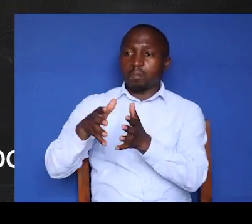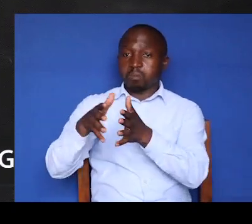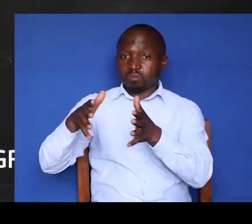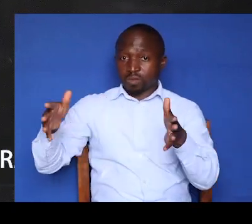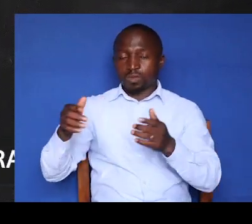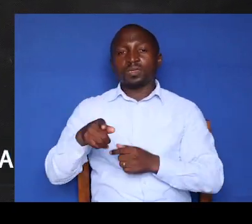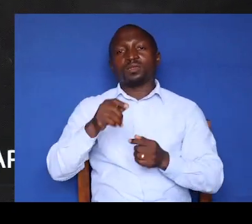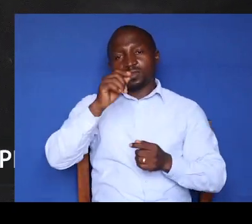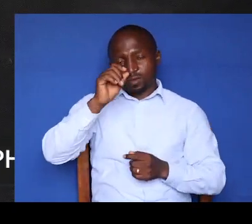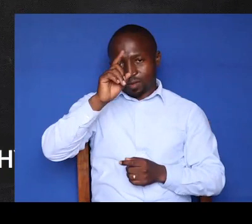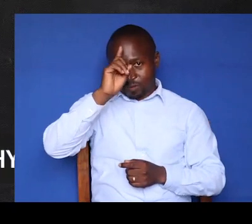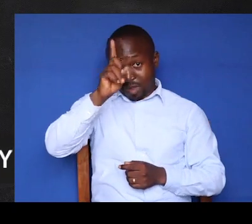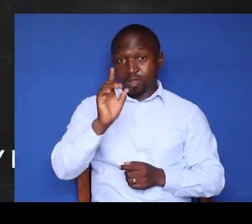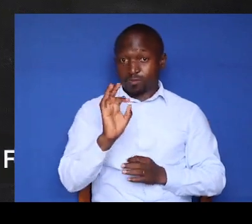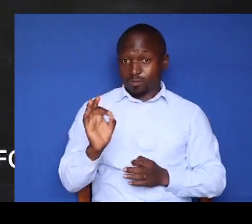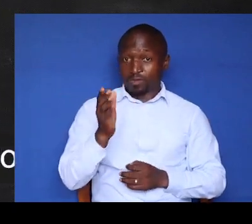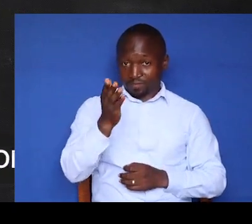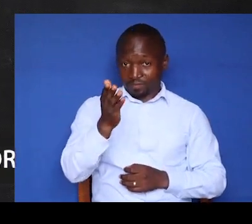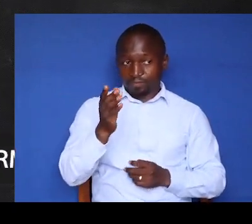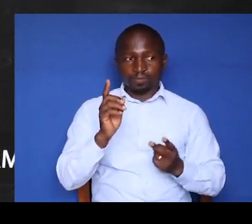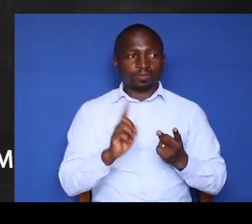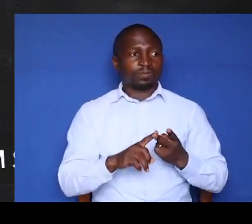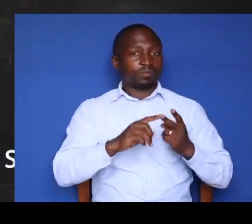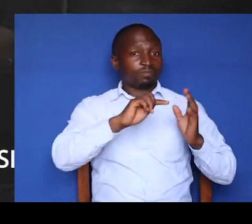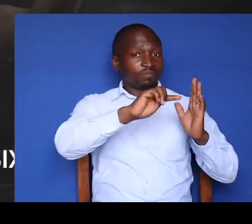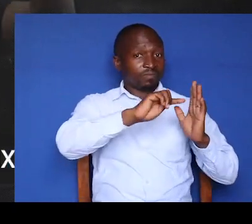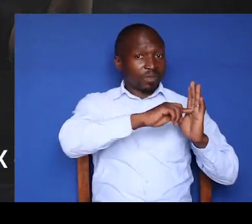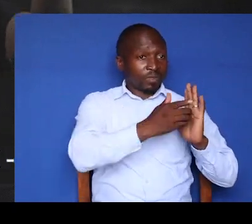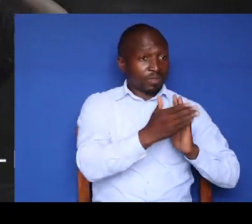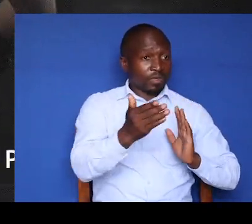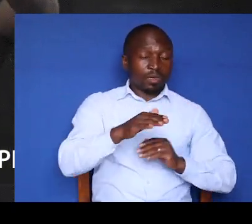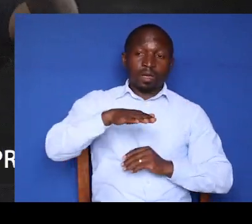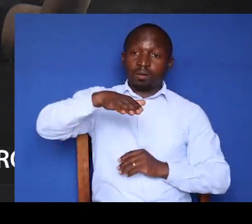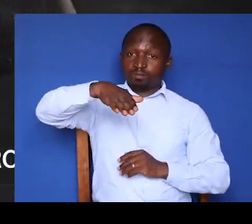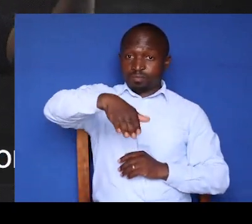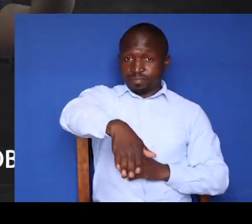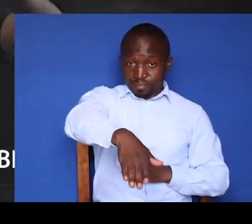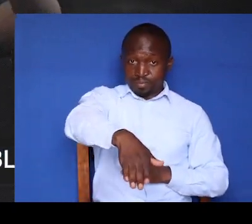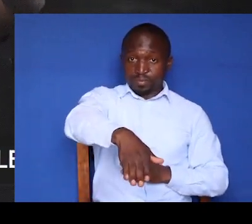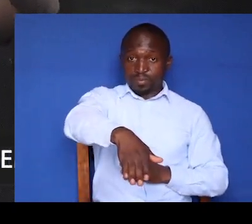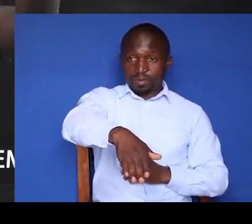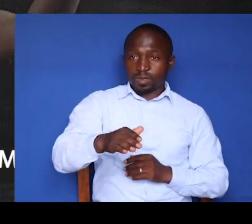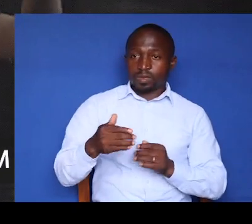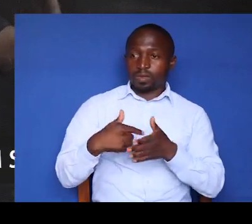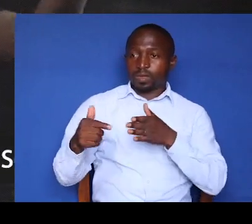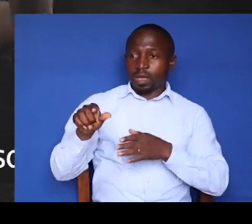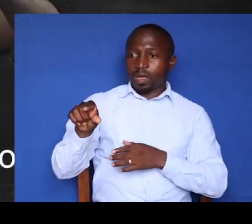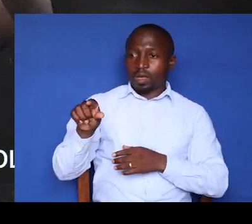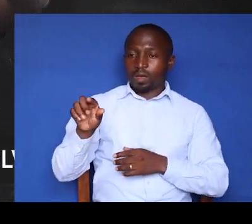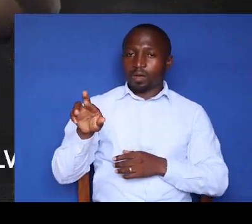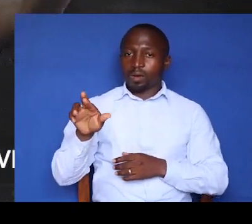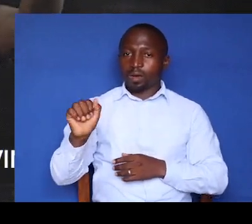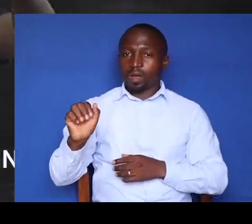can be clear to you. Another factor, we have gradient. By gradient, we